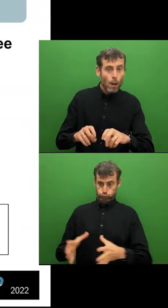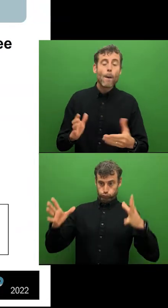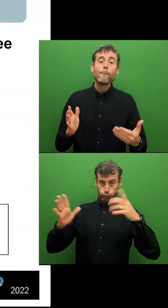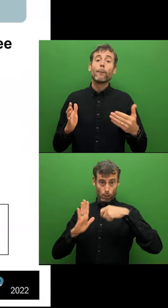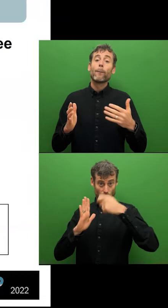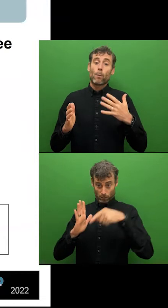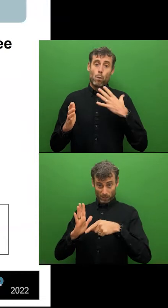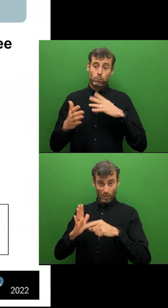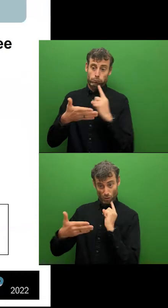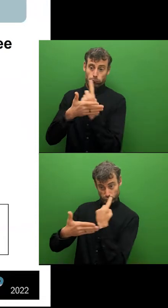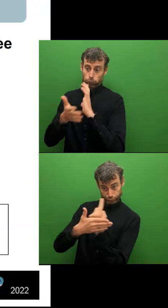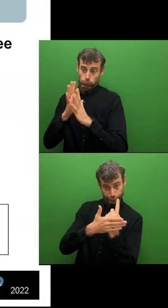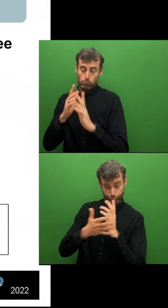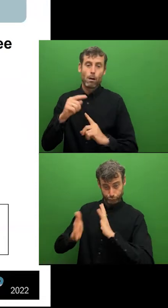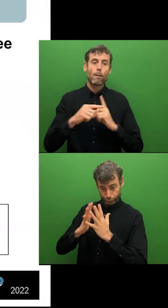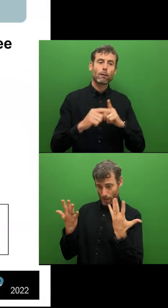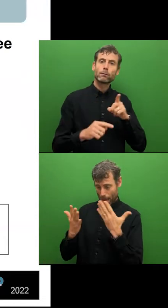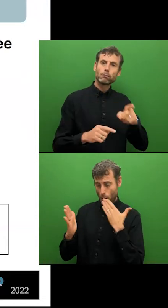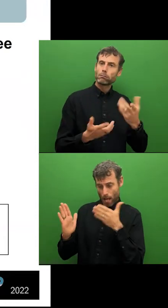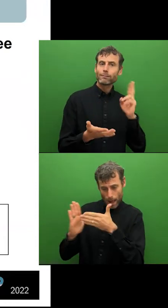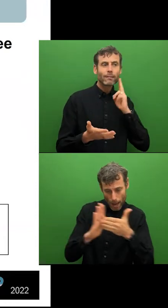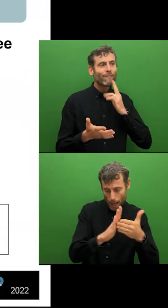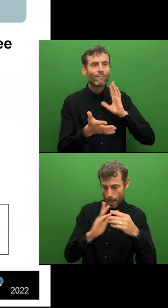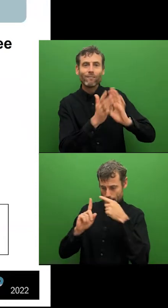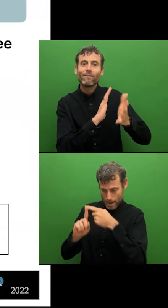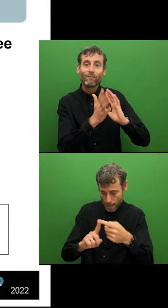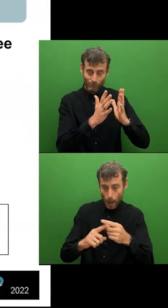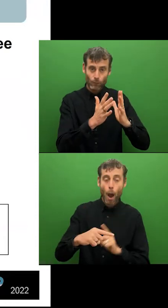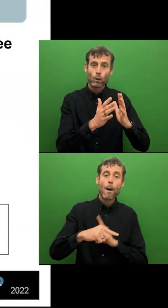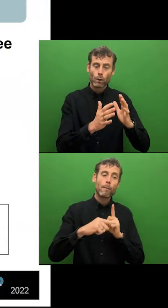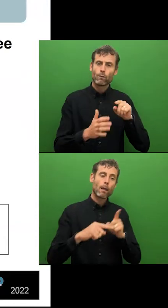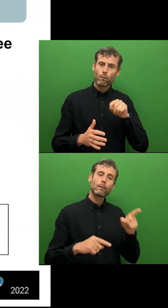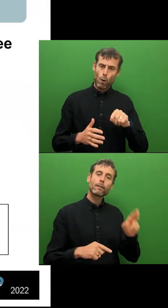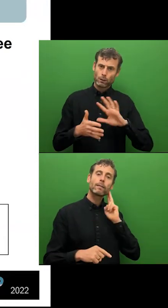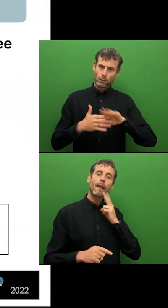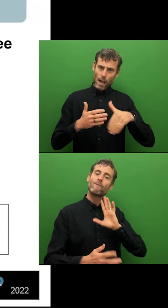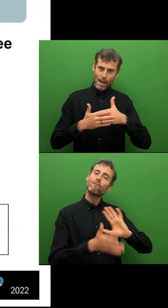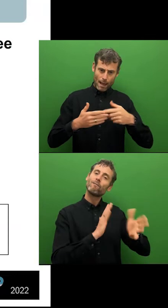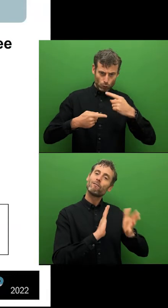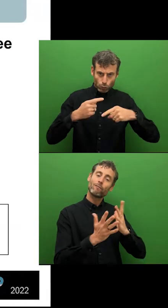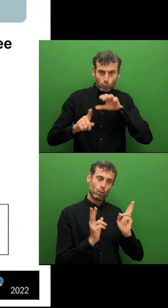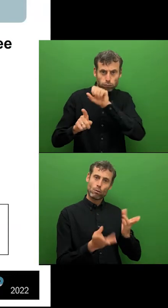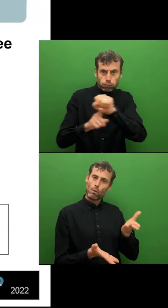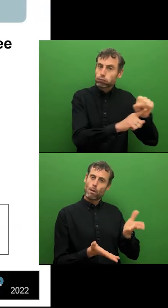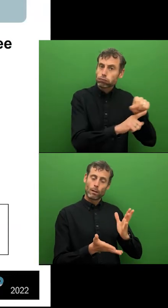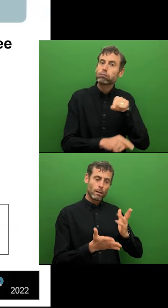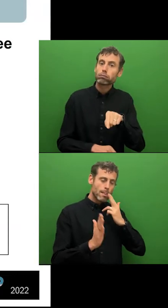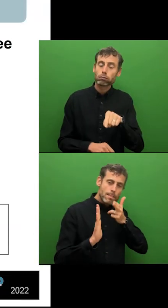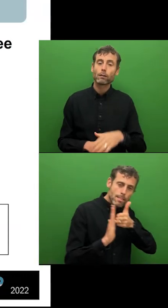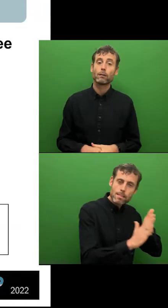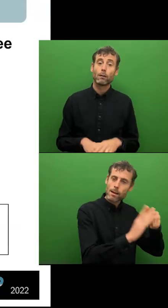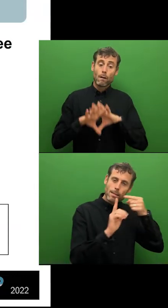also use non-interpreted data from deaf signers when training models for sign language technologies. All